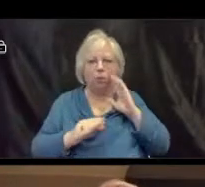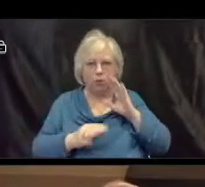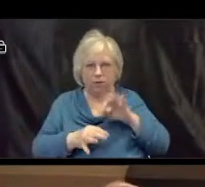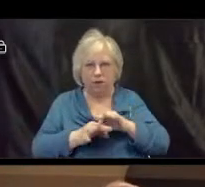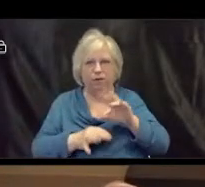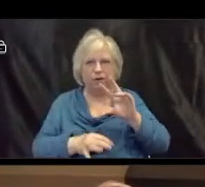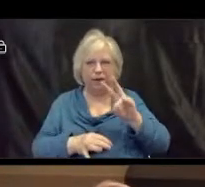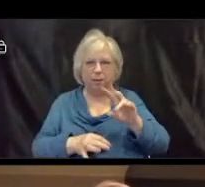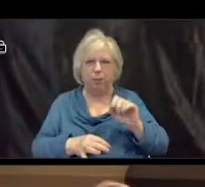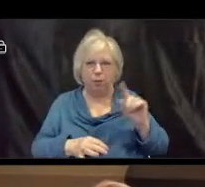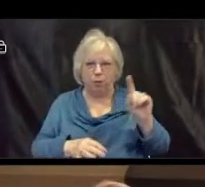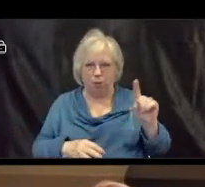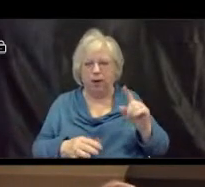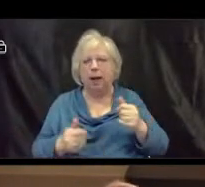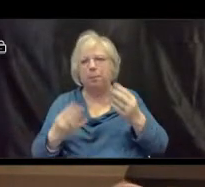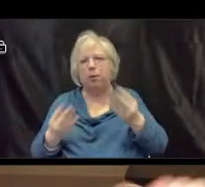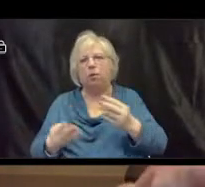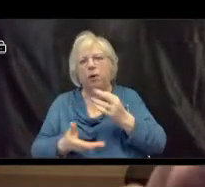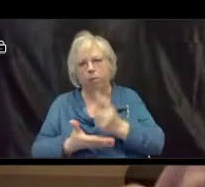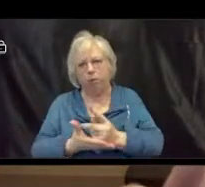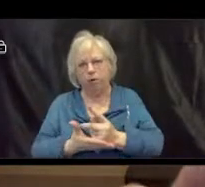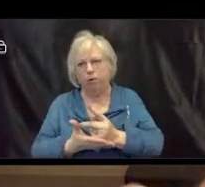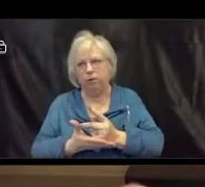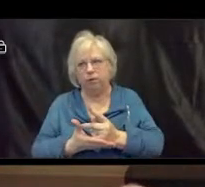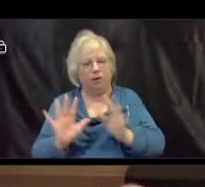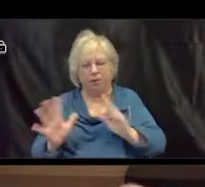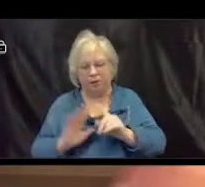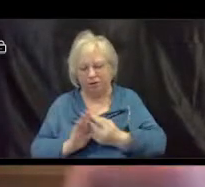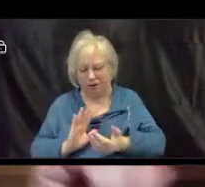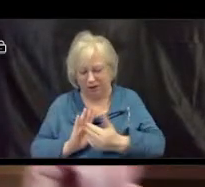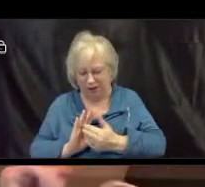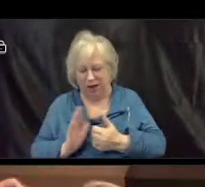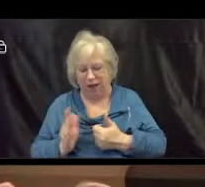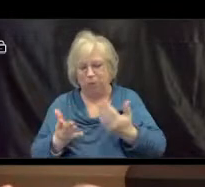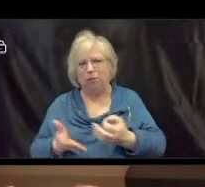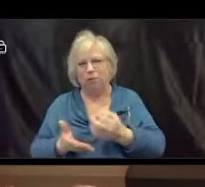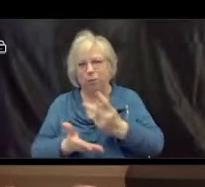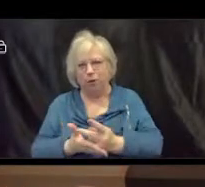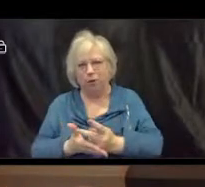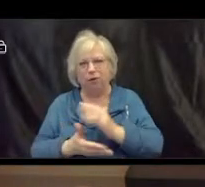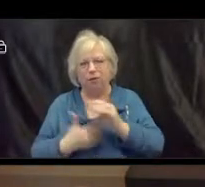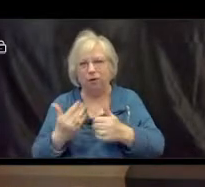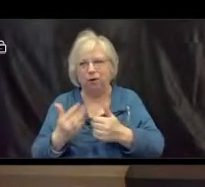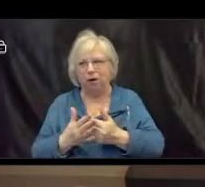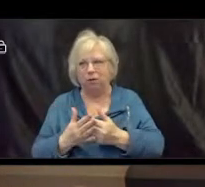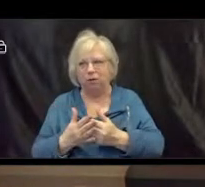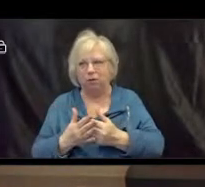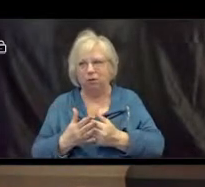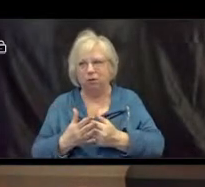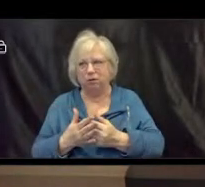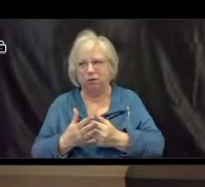I move we approve all, let me start over. I move for approval for all items